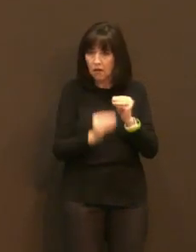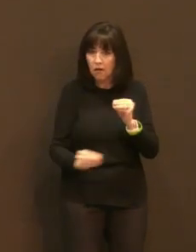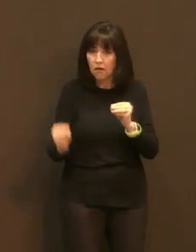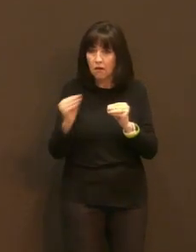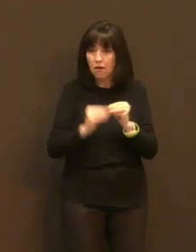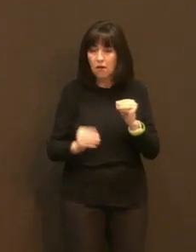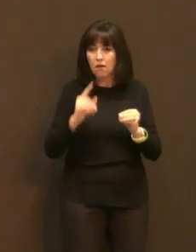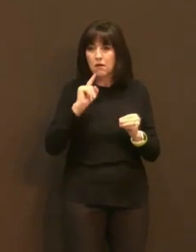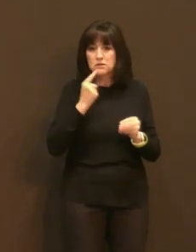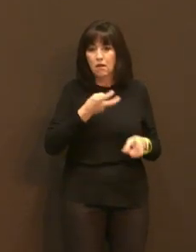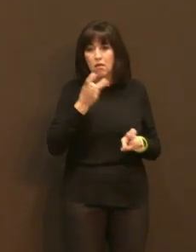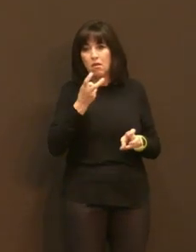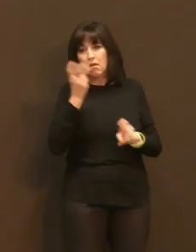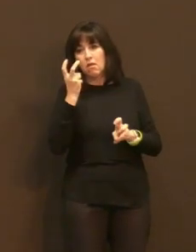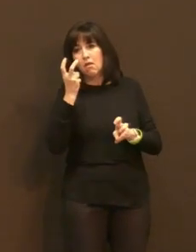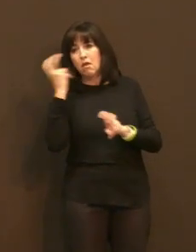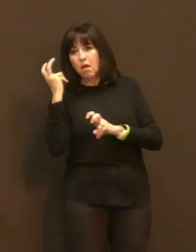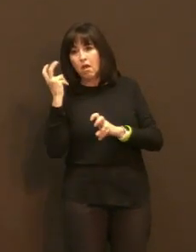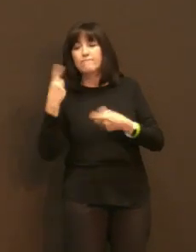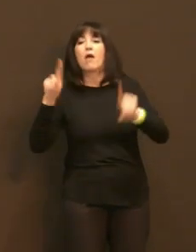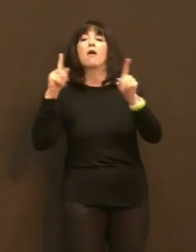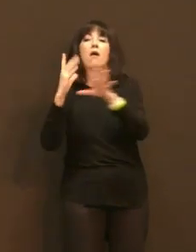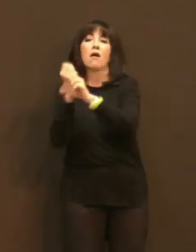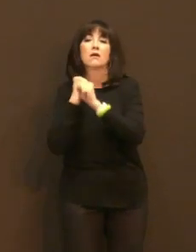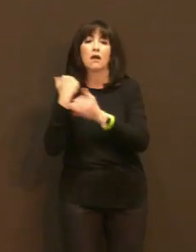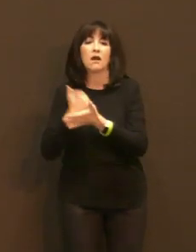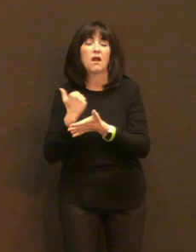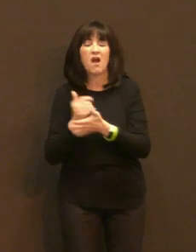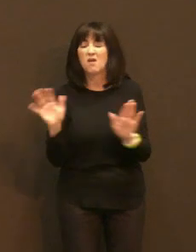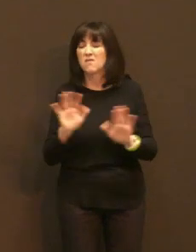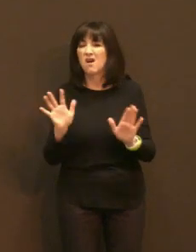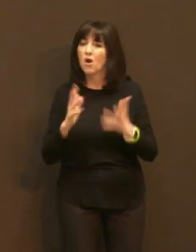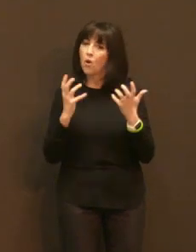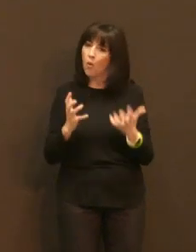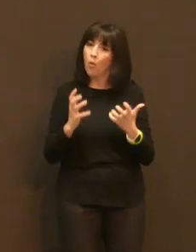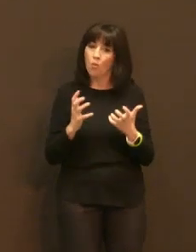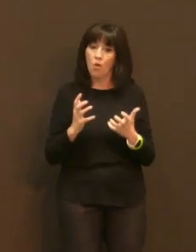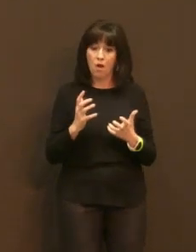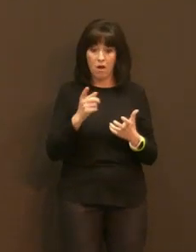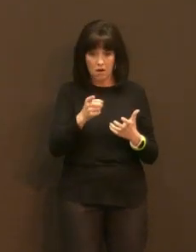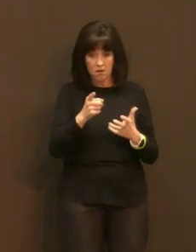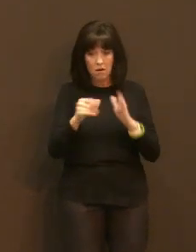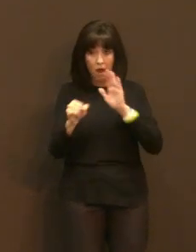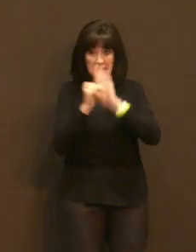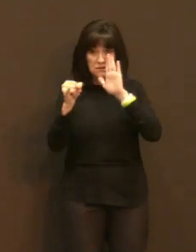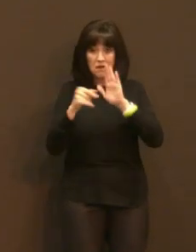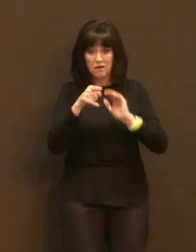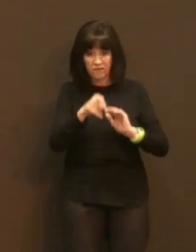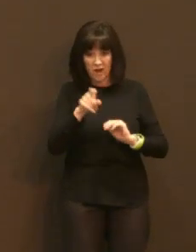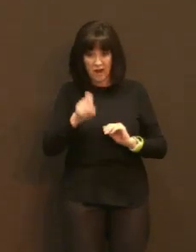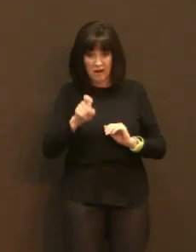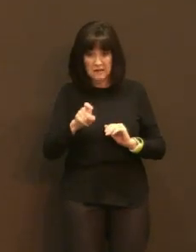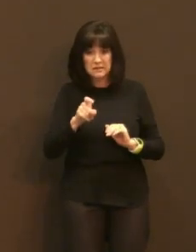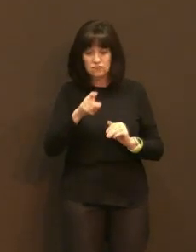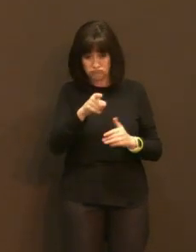more challenging to help control their illness. Also, when we are working